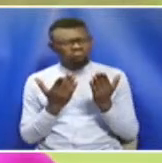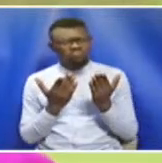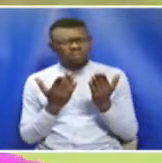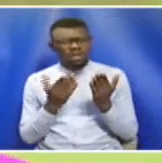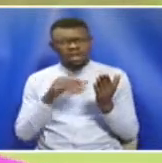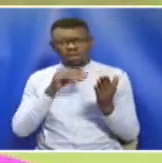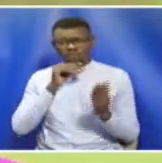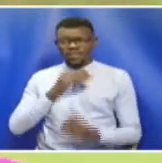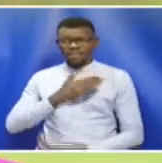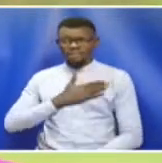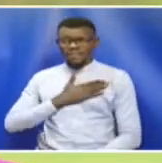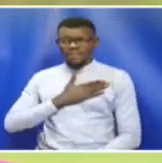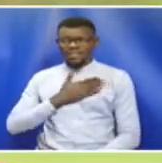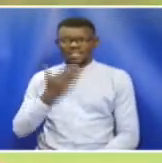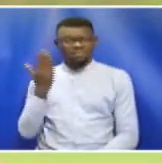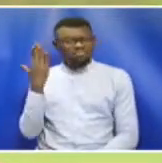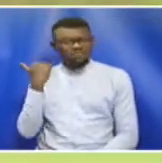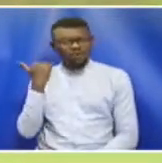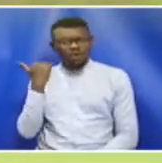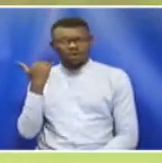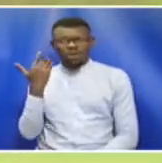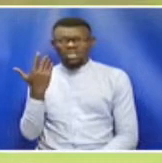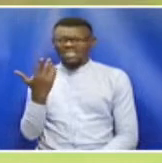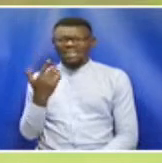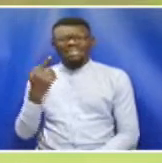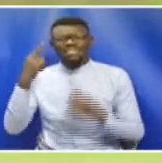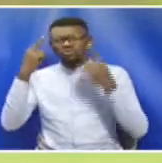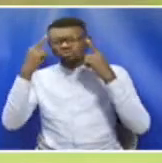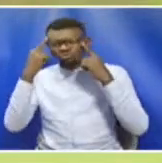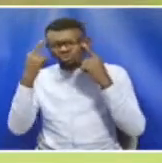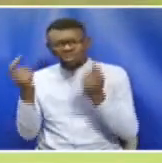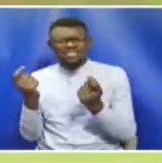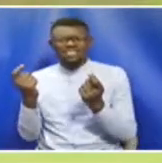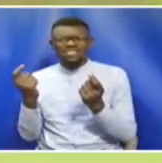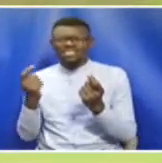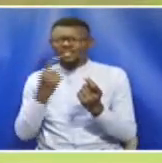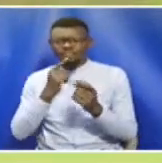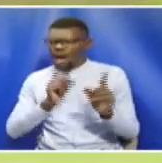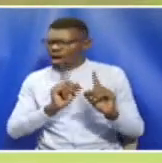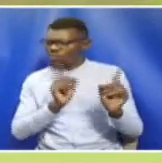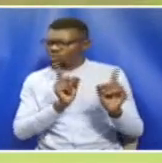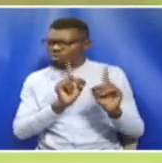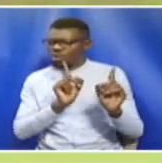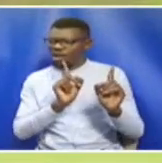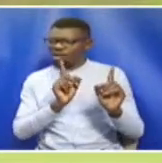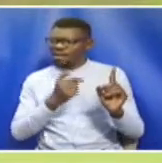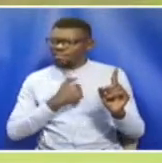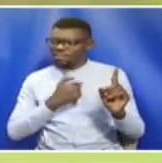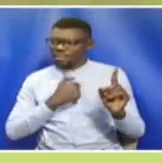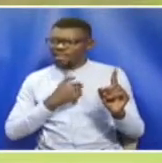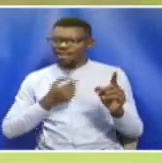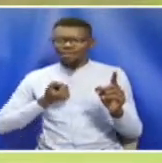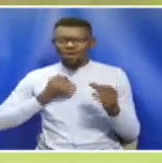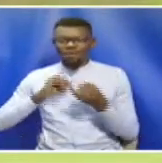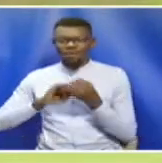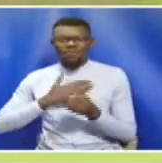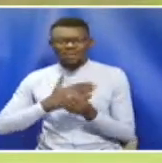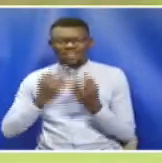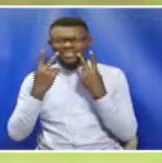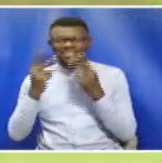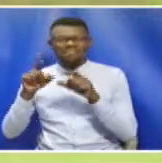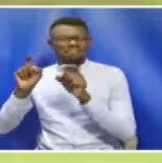my father was quite a stubborn person. He told him, no, I've missed seeing my wife,